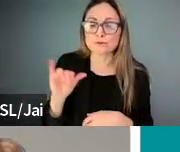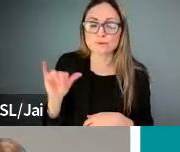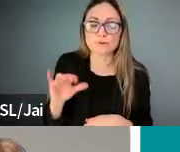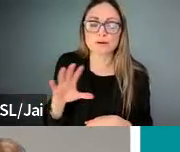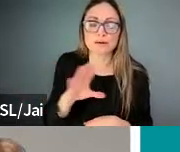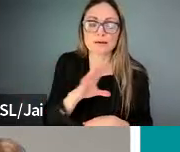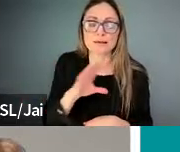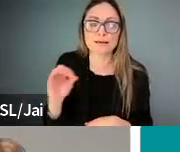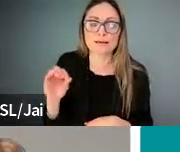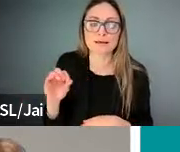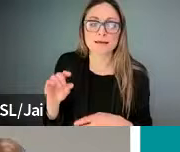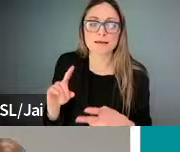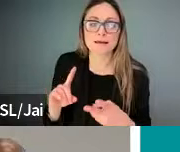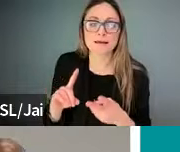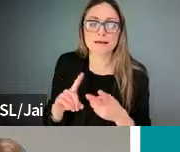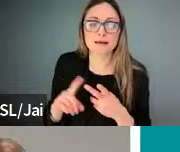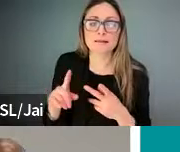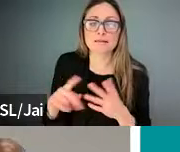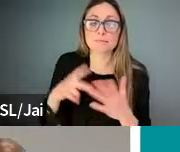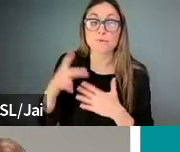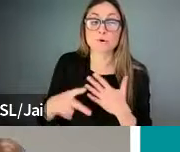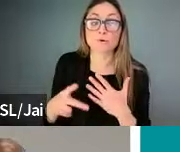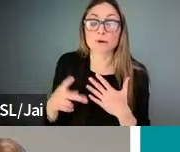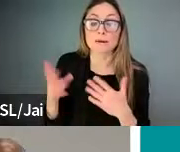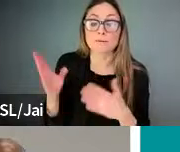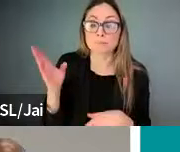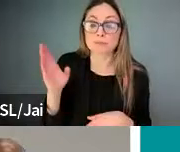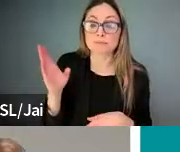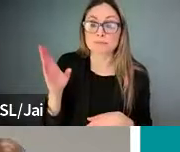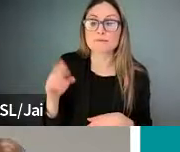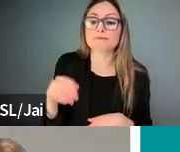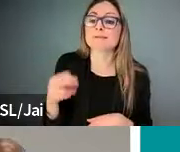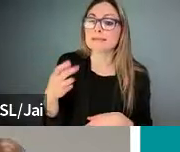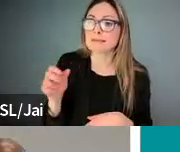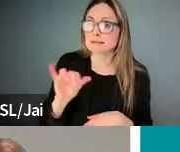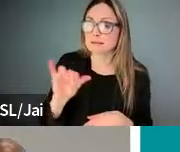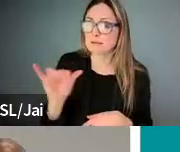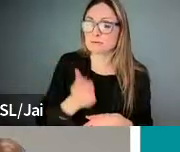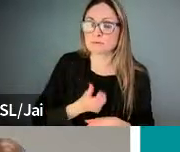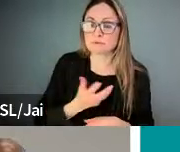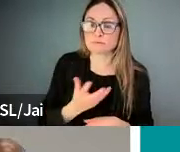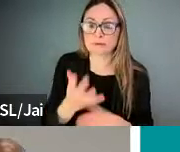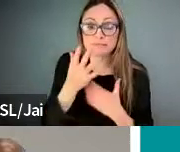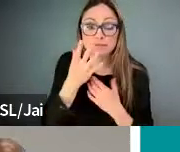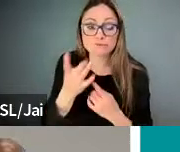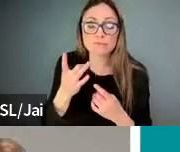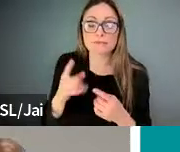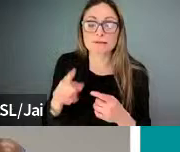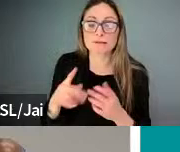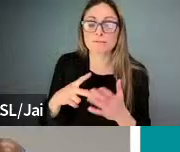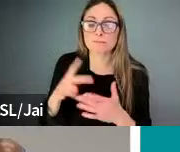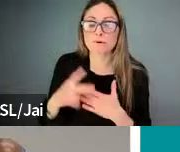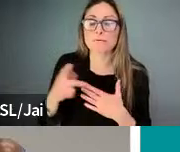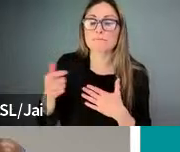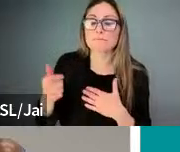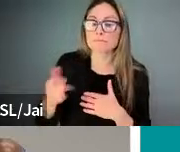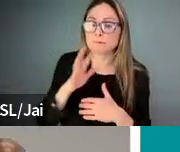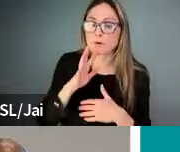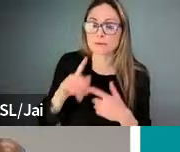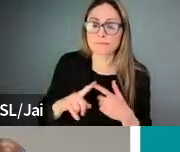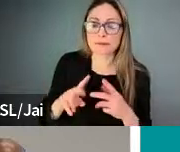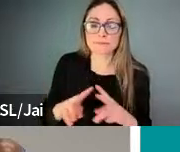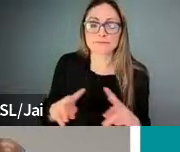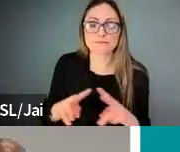a short program presentation. He too expressed great interest in the program, talked about the value